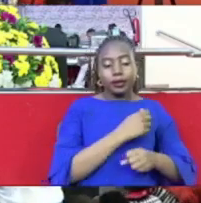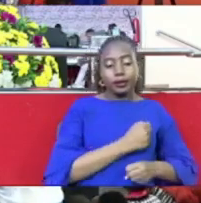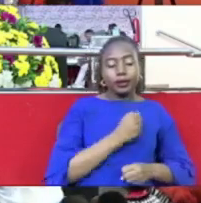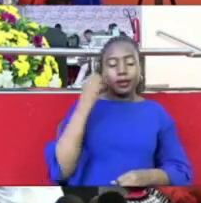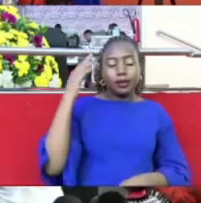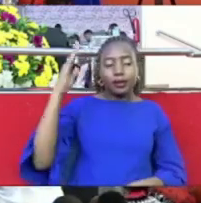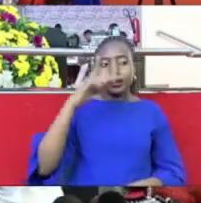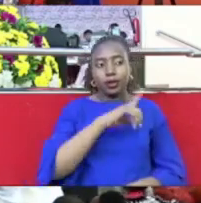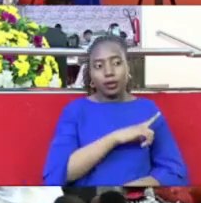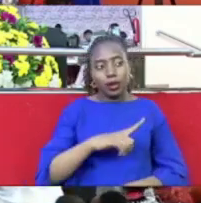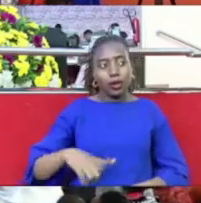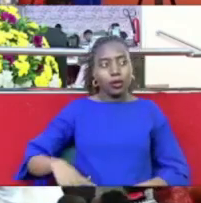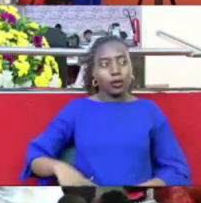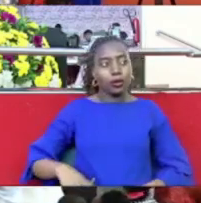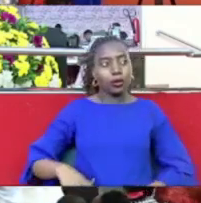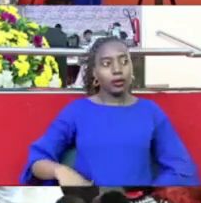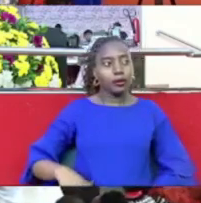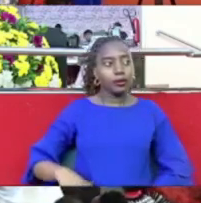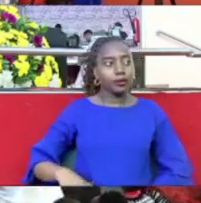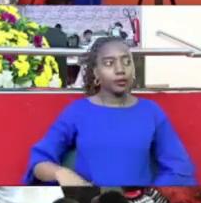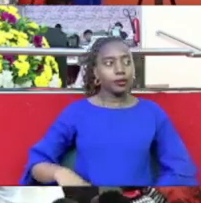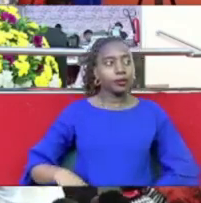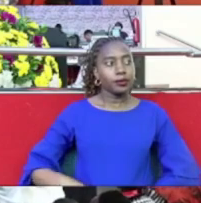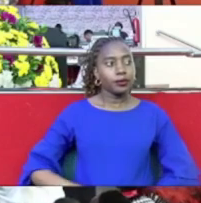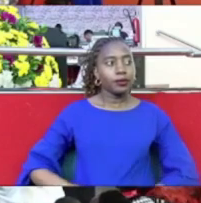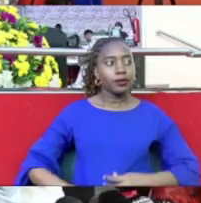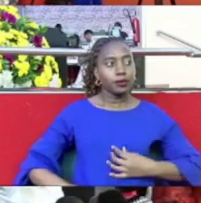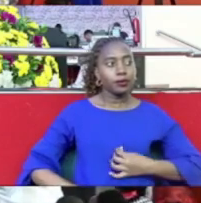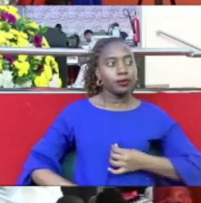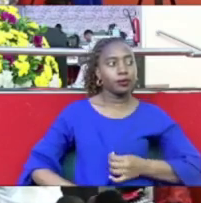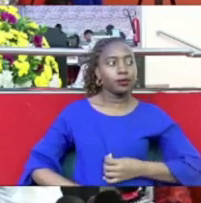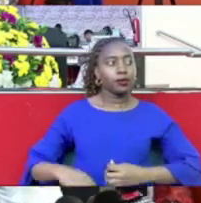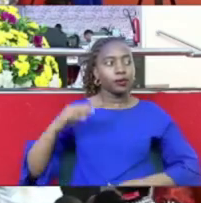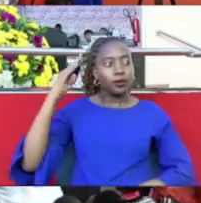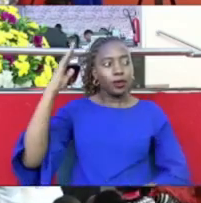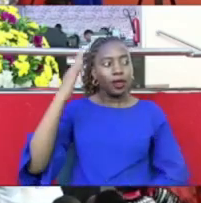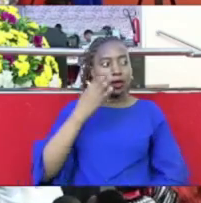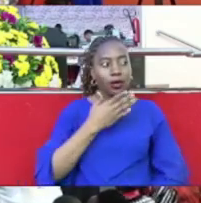kuamini kwa. Is there somebody who wants to be born again? Je, kuna mtu angependa kuokoka?